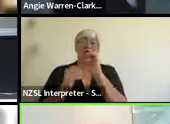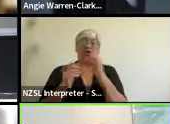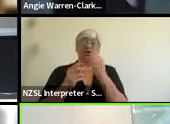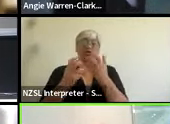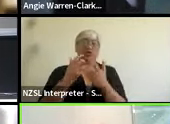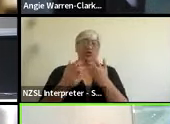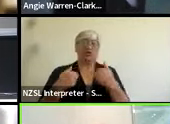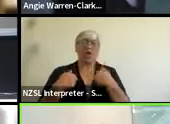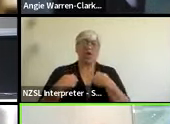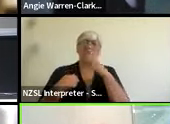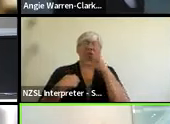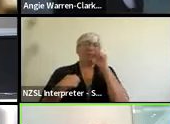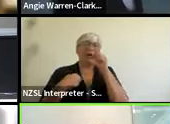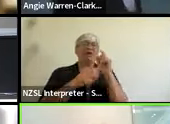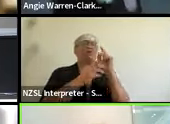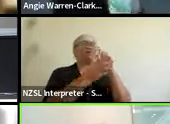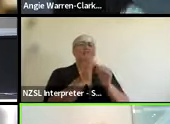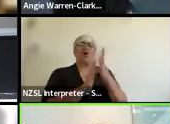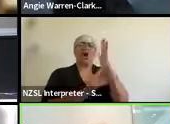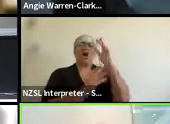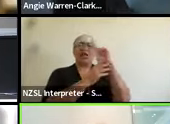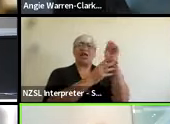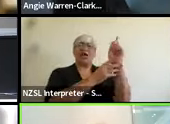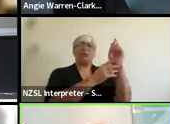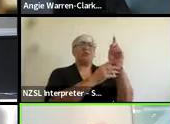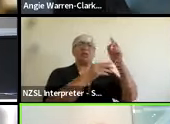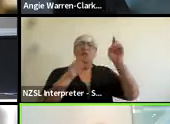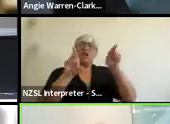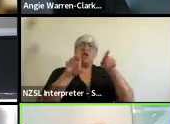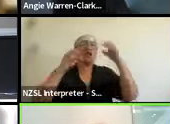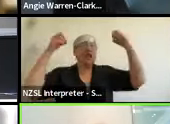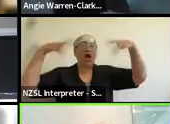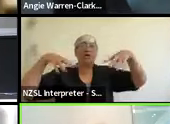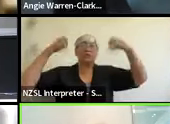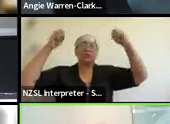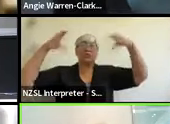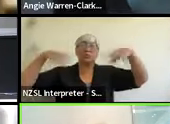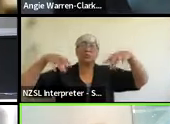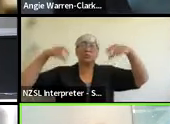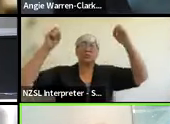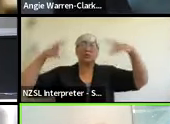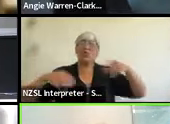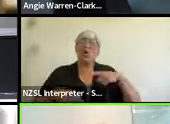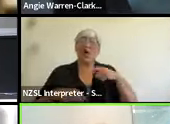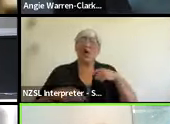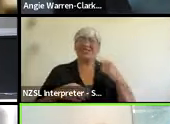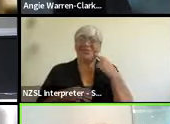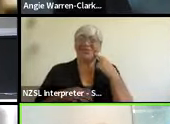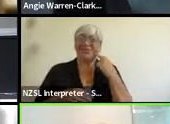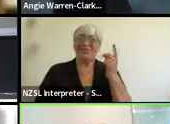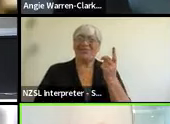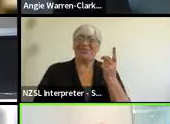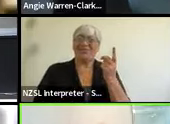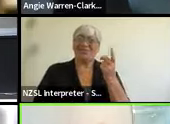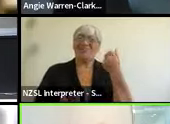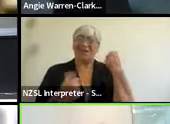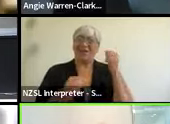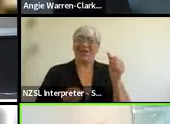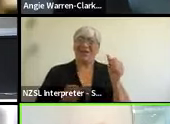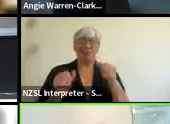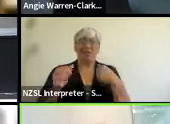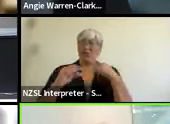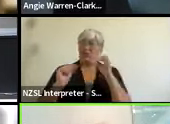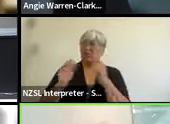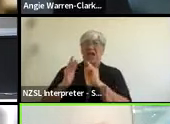off, the lights would dim and brighten for the deaf people. But yet, I've been to other places where that